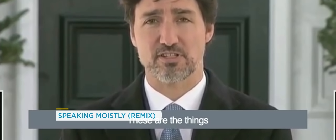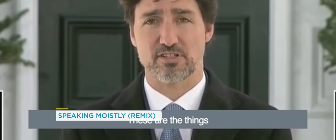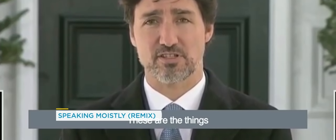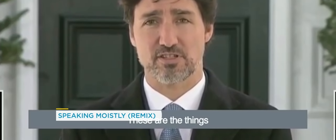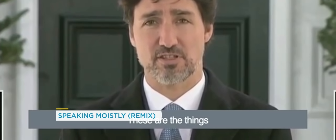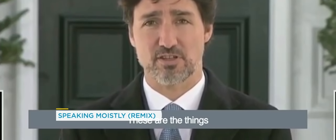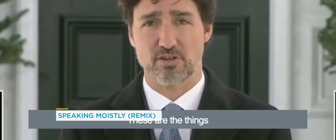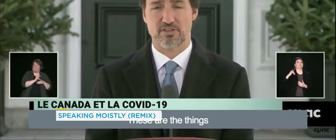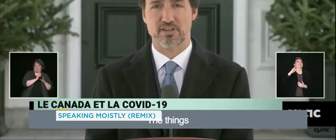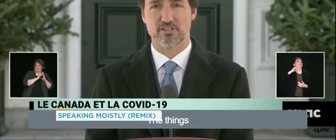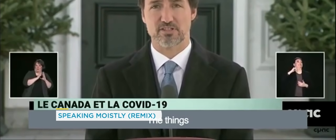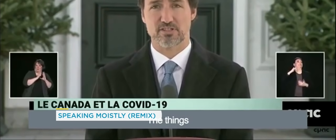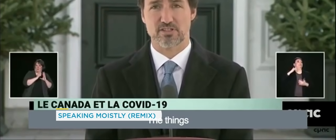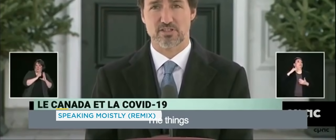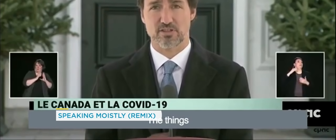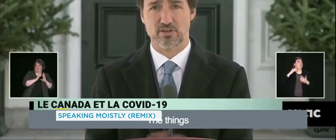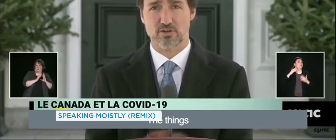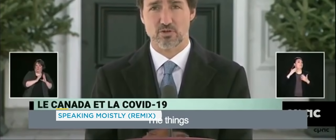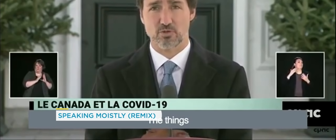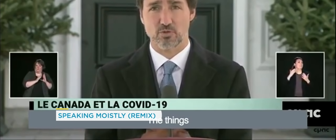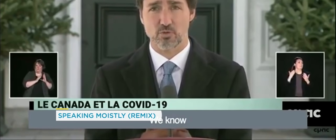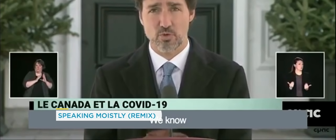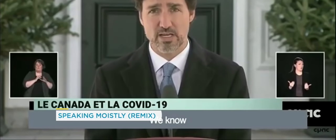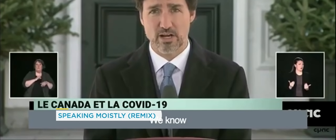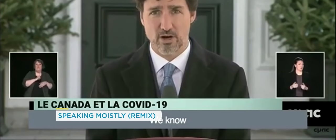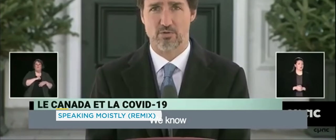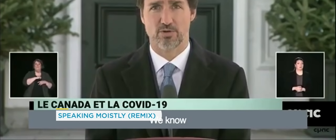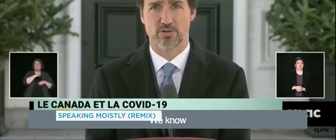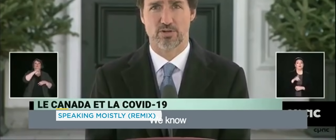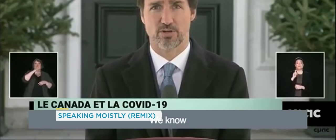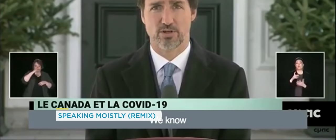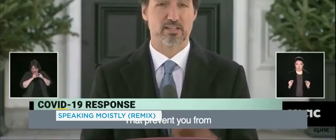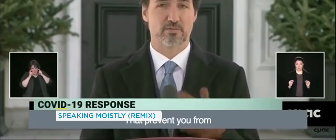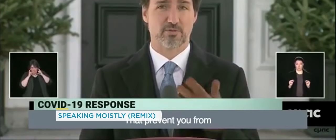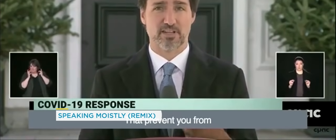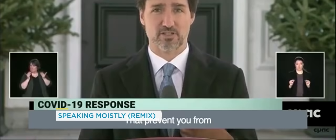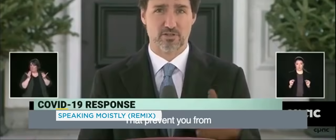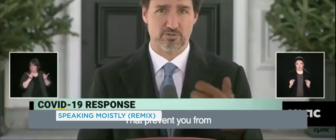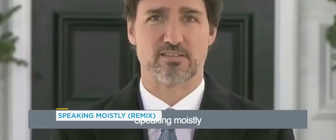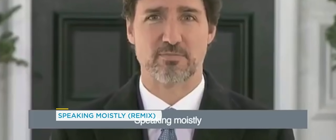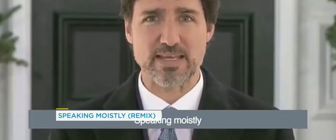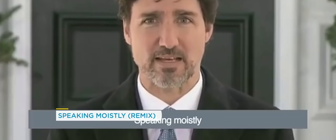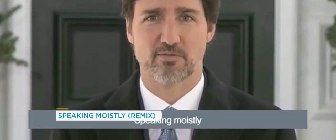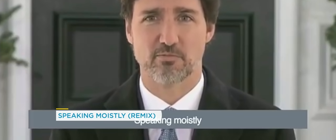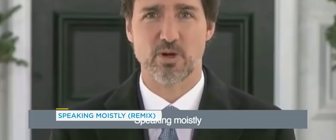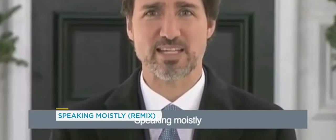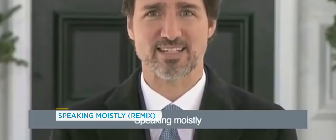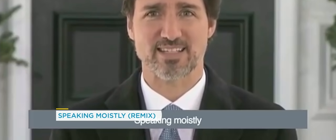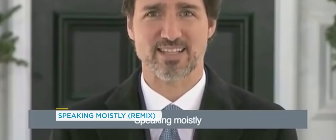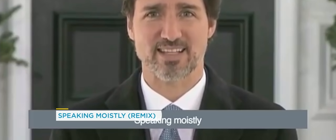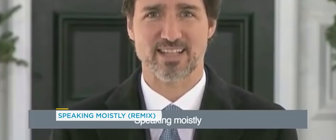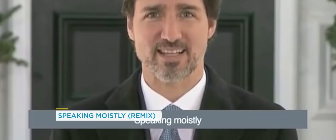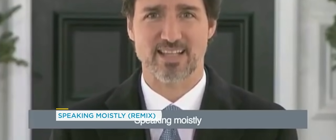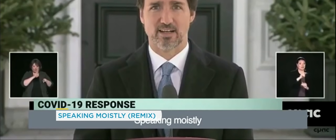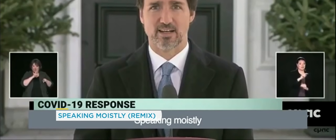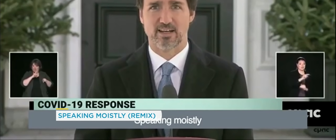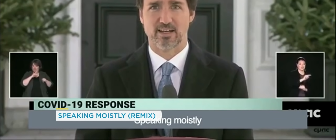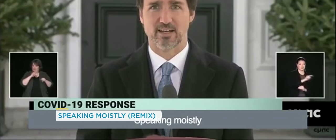These are the things we know to prevent you from speaking moistly.